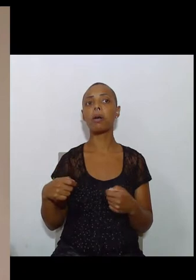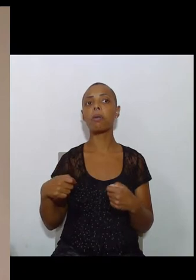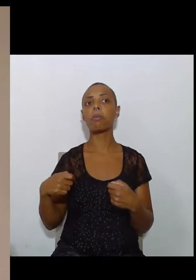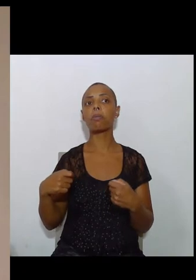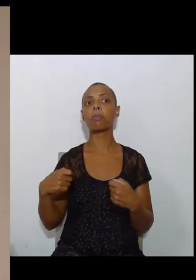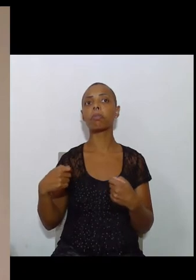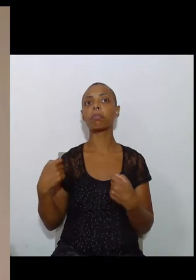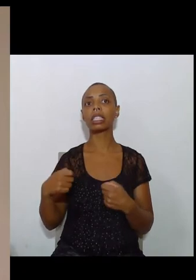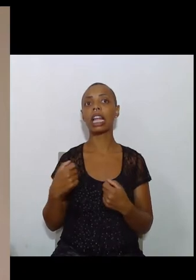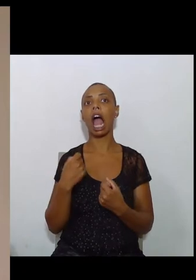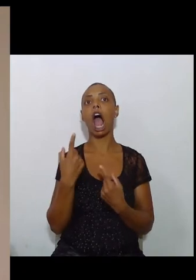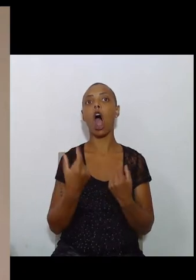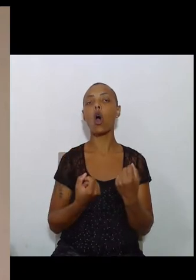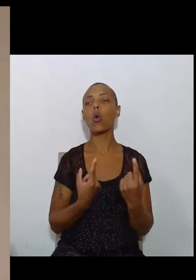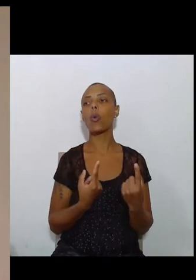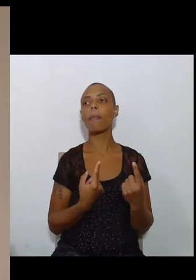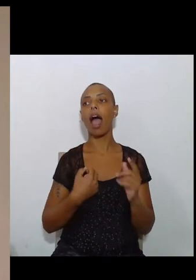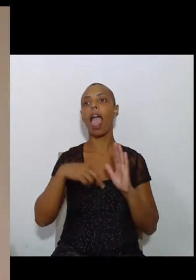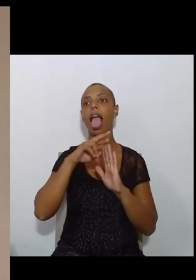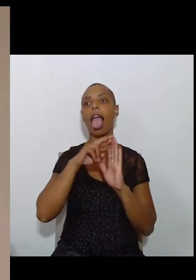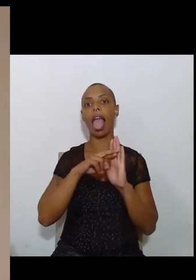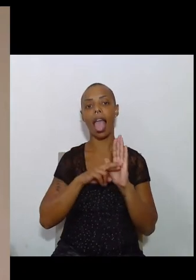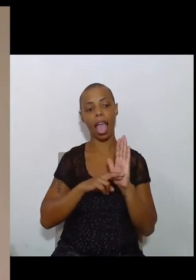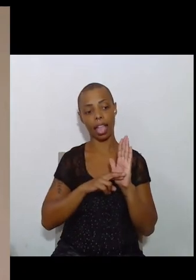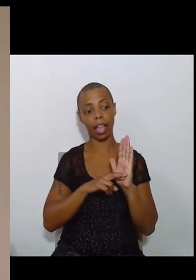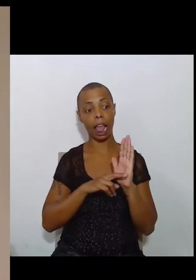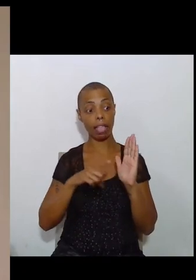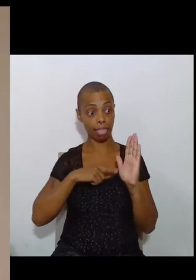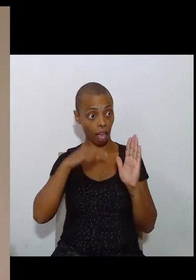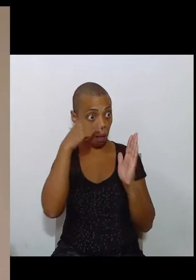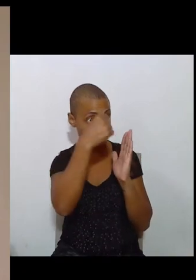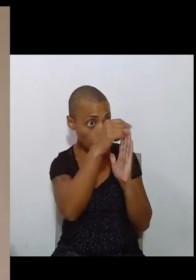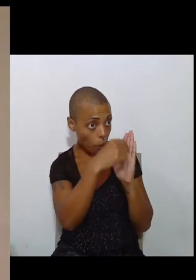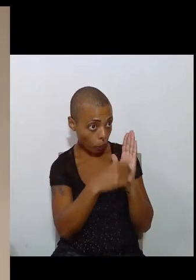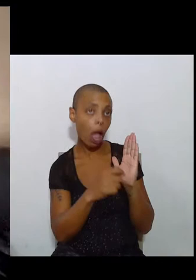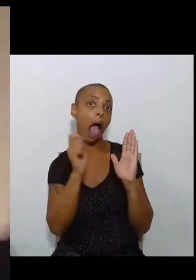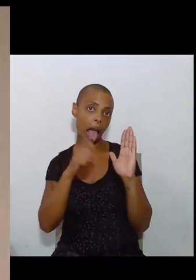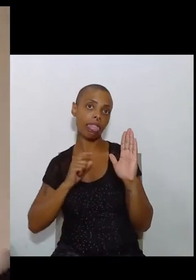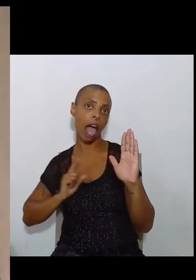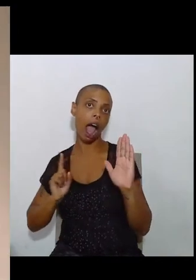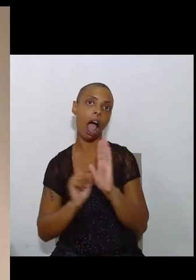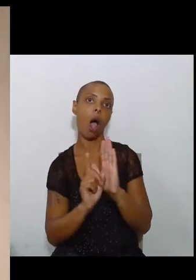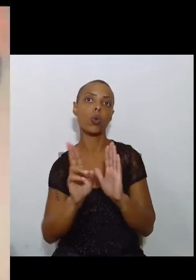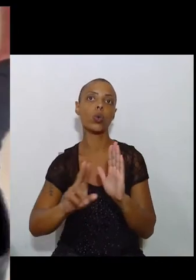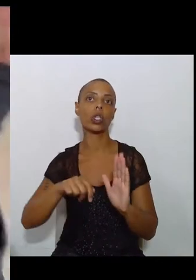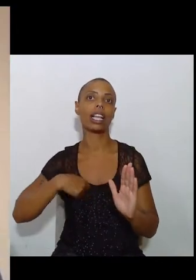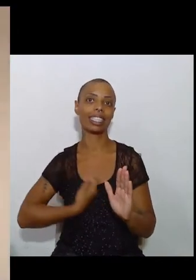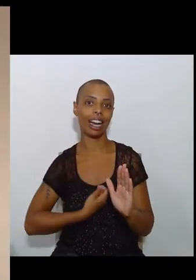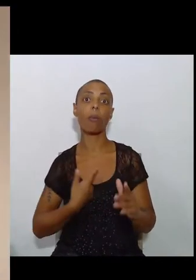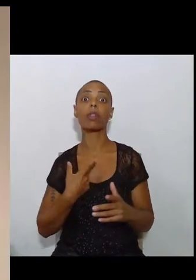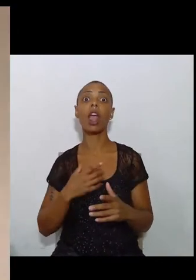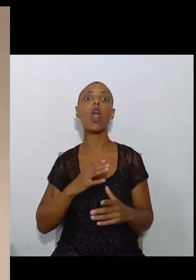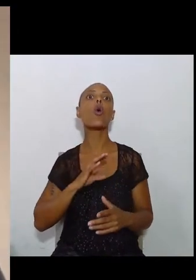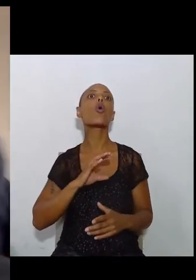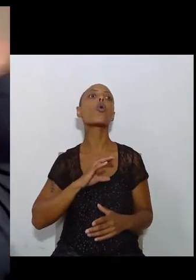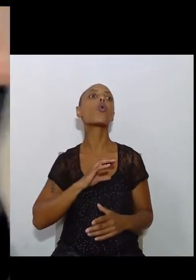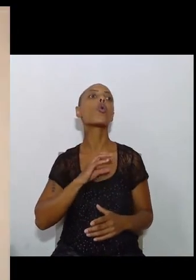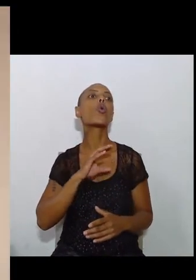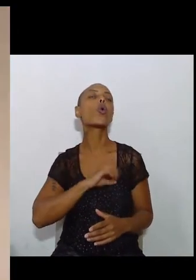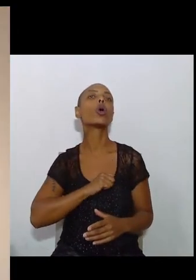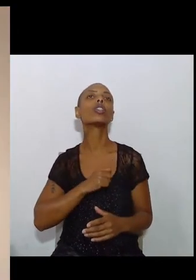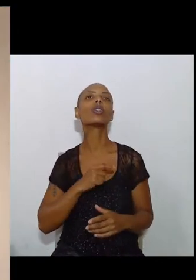well I think that to feel like those identities you need to check a few boxes